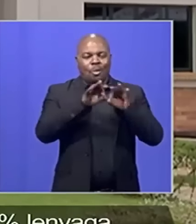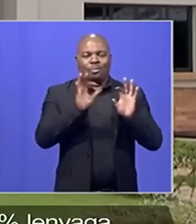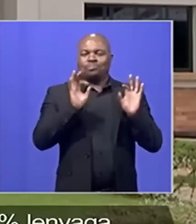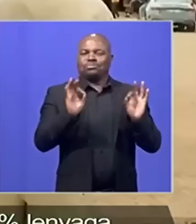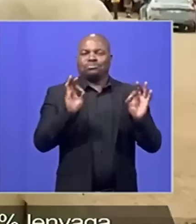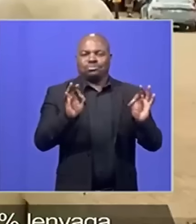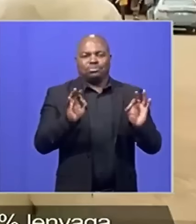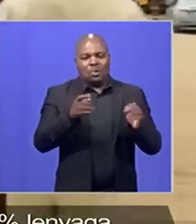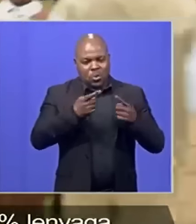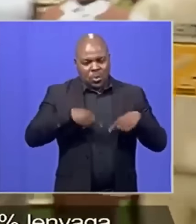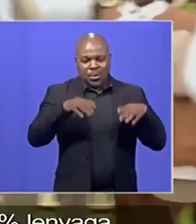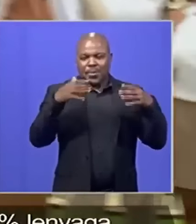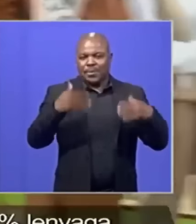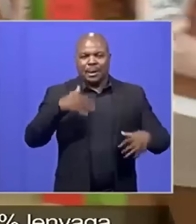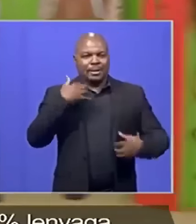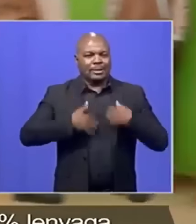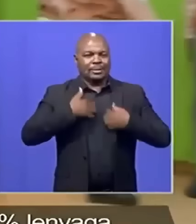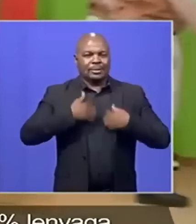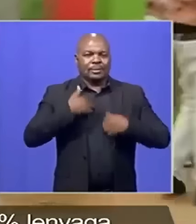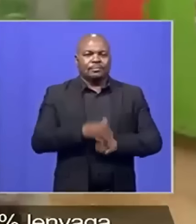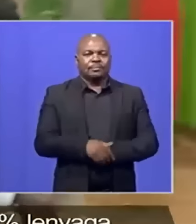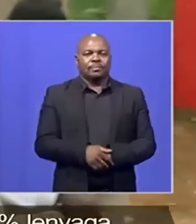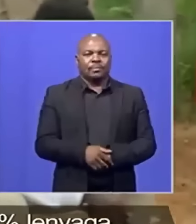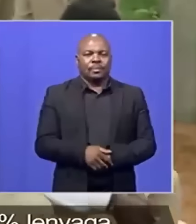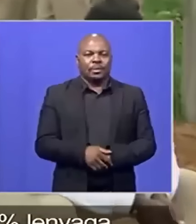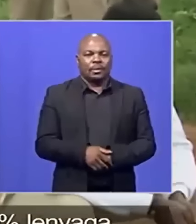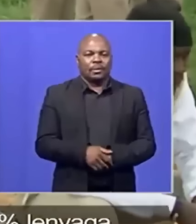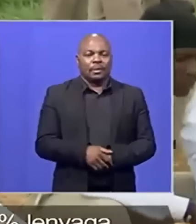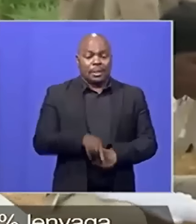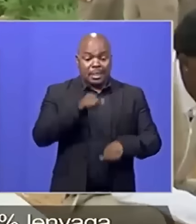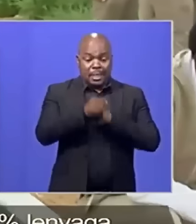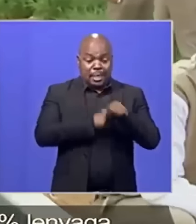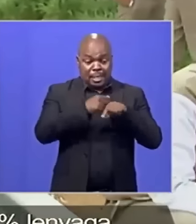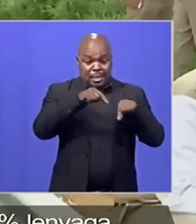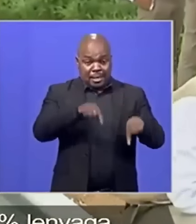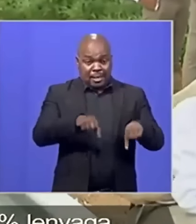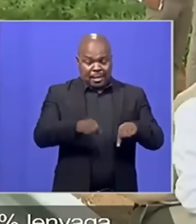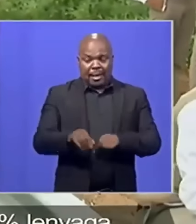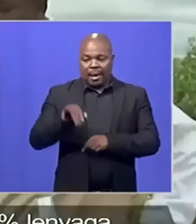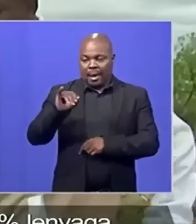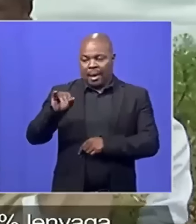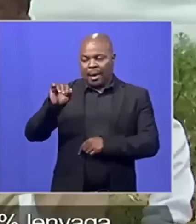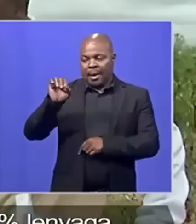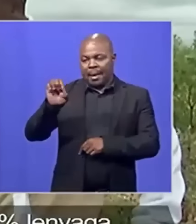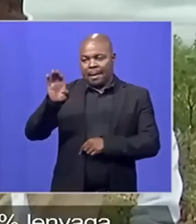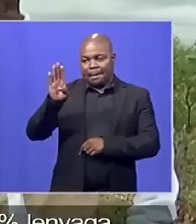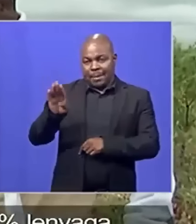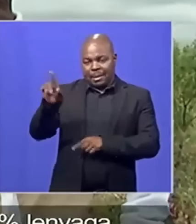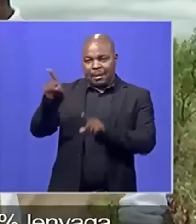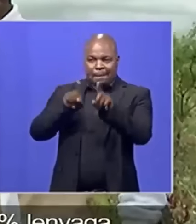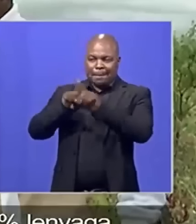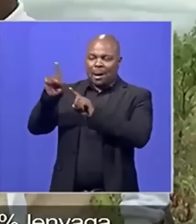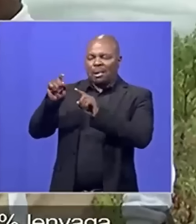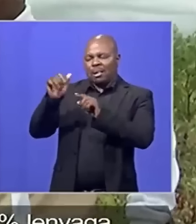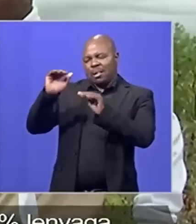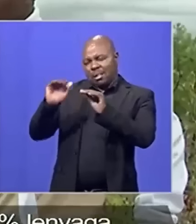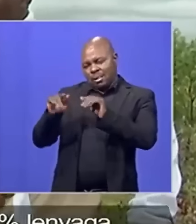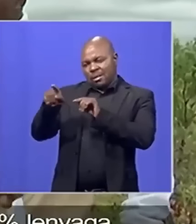So we are very excited. Diperesente tsa monongwaga tsa ditlhatlhobo tsa IEB di ile kwa tlase mme di eme